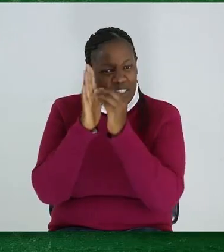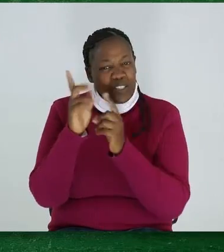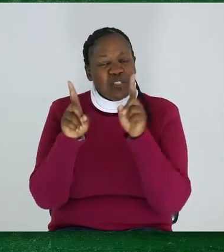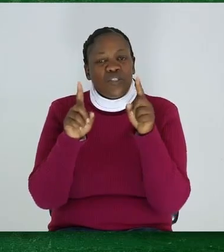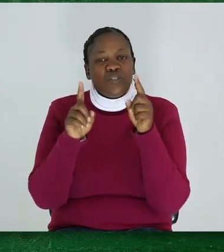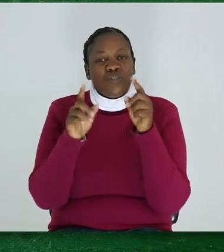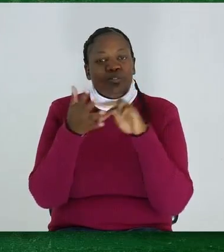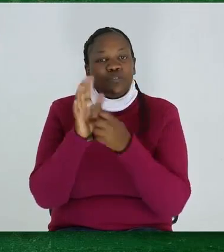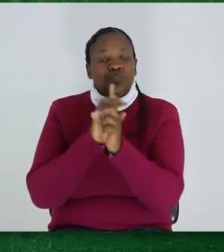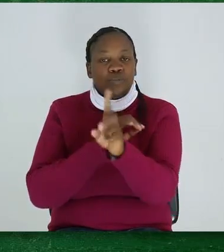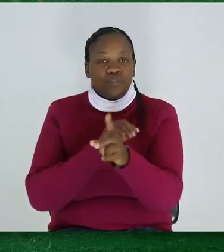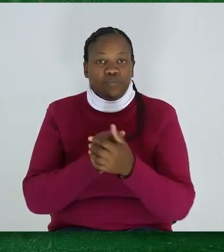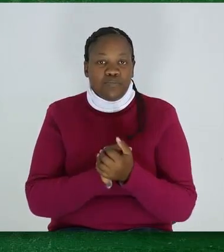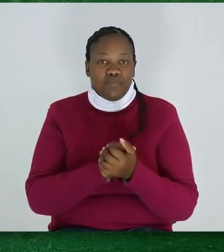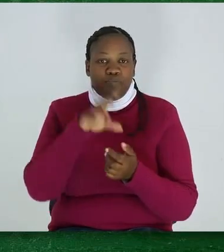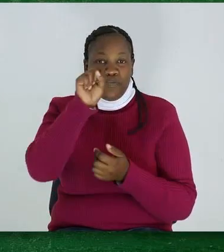really are.